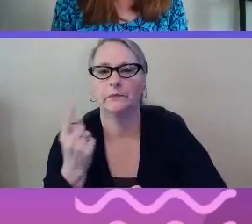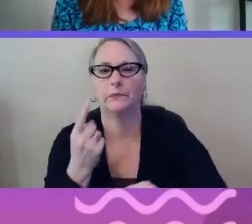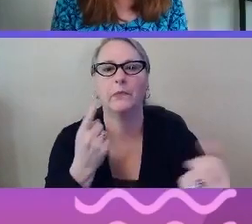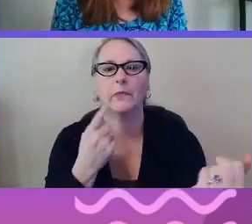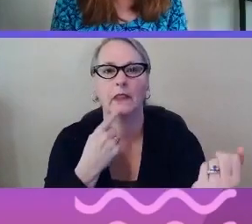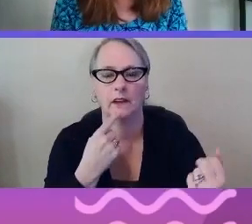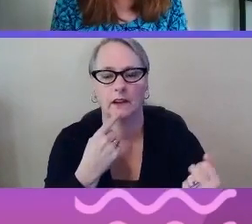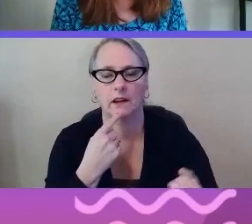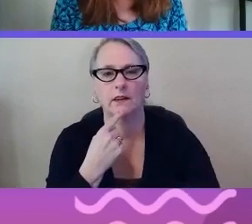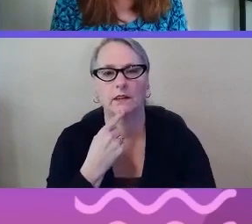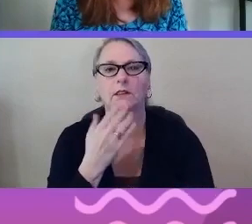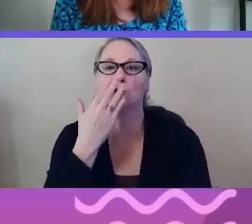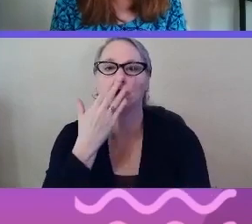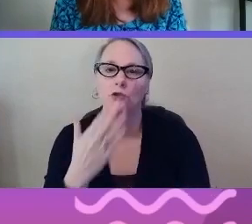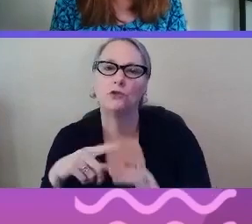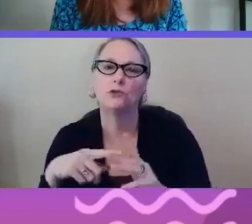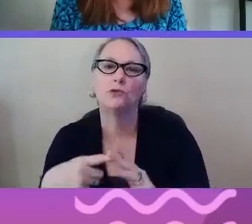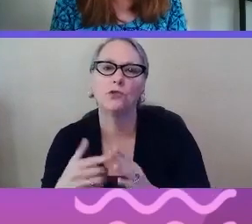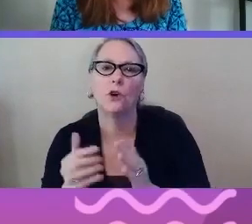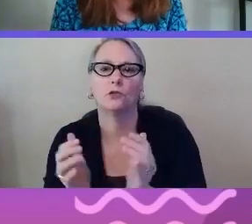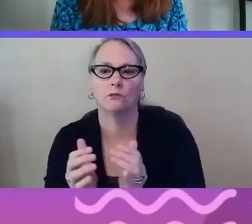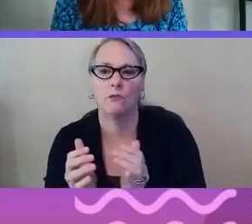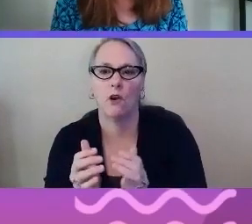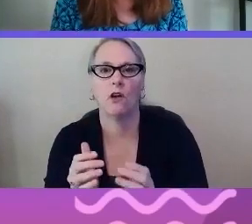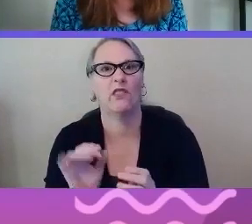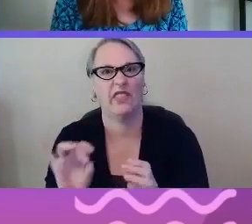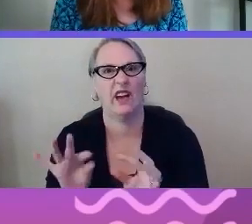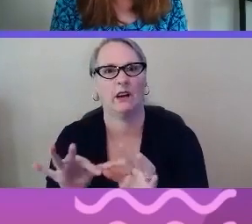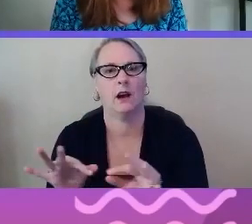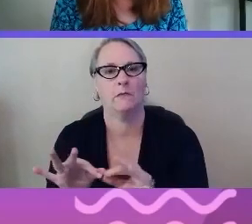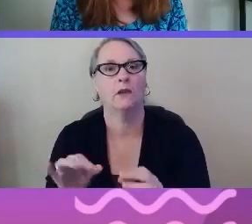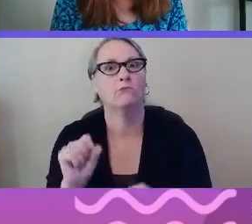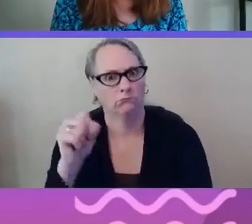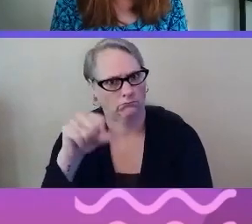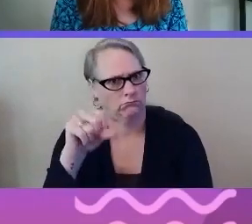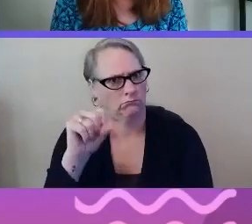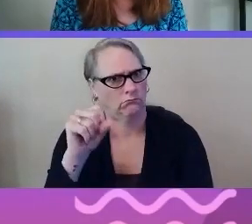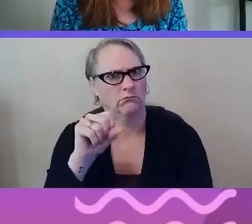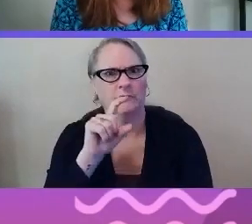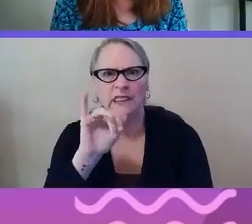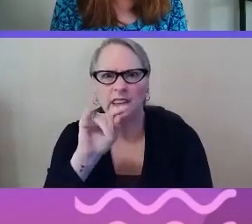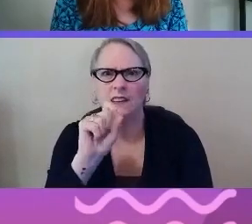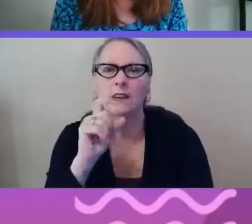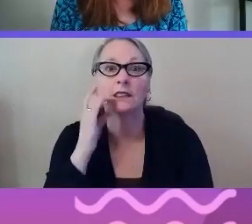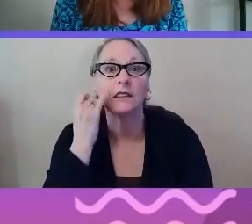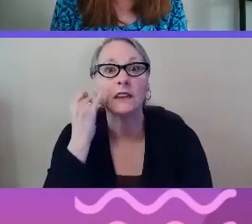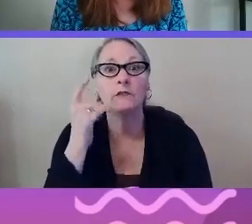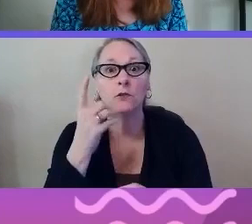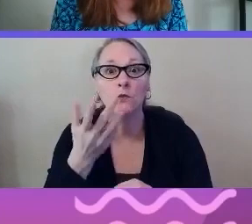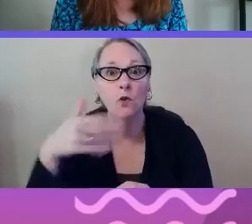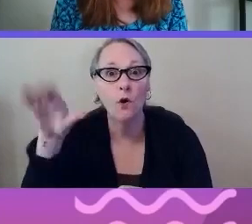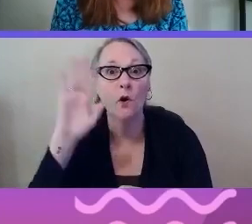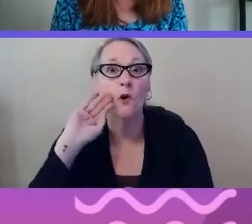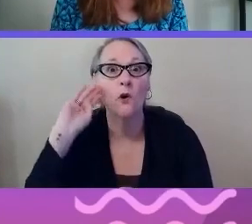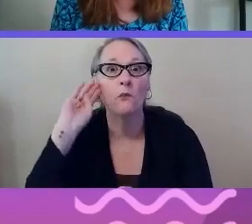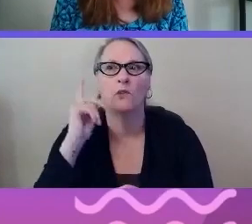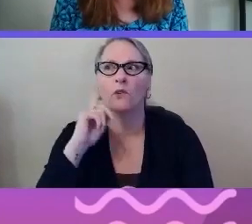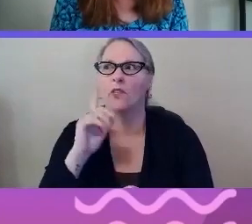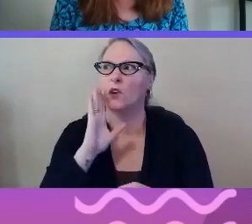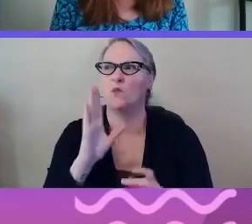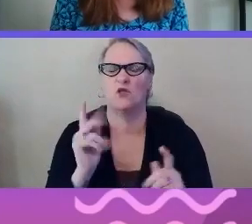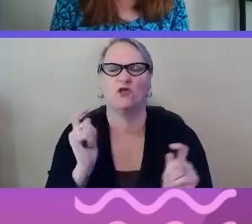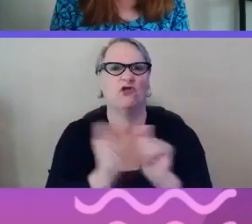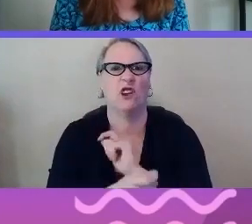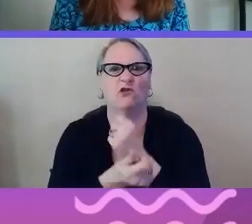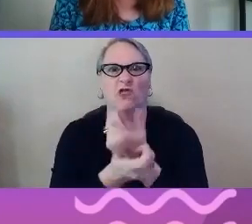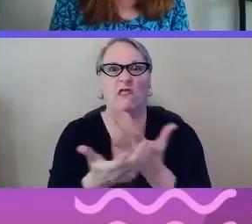small. Just as we're waiting, it is like if we go home and think we're going to change everything, sometimes we end up changing nothing because it